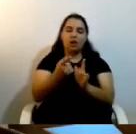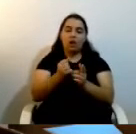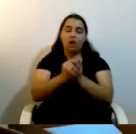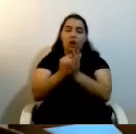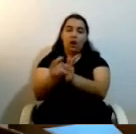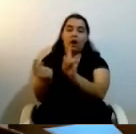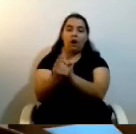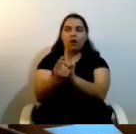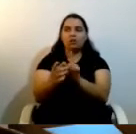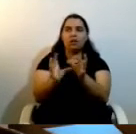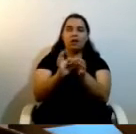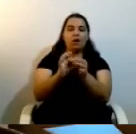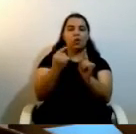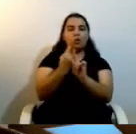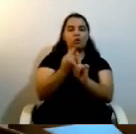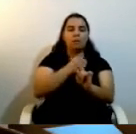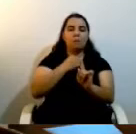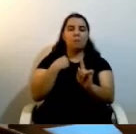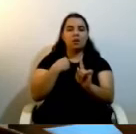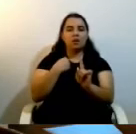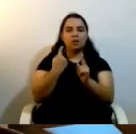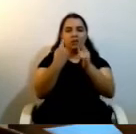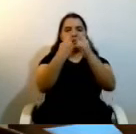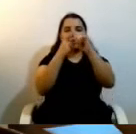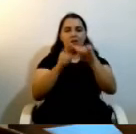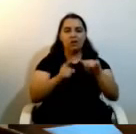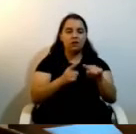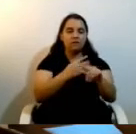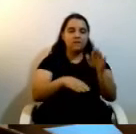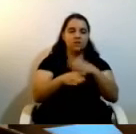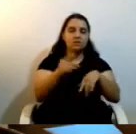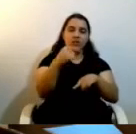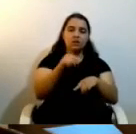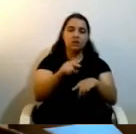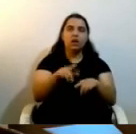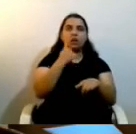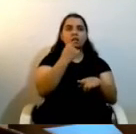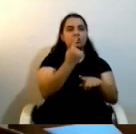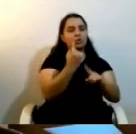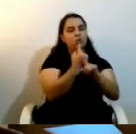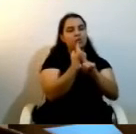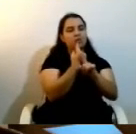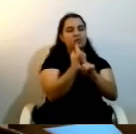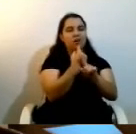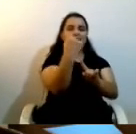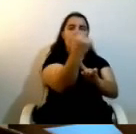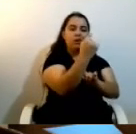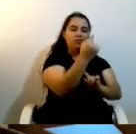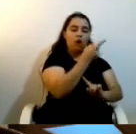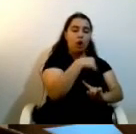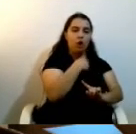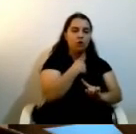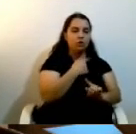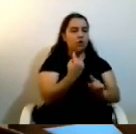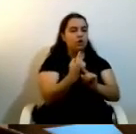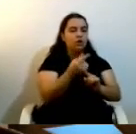of different disabilities. What's wrong with us? What we cannot do?